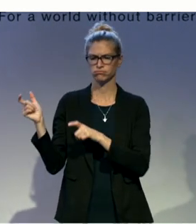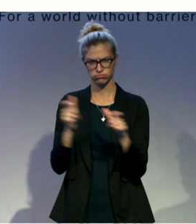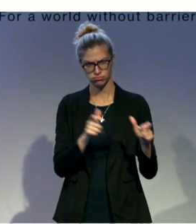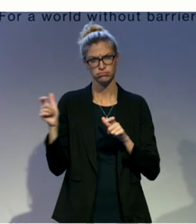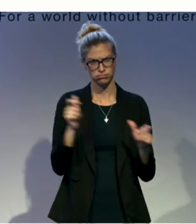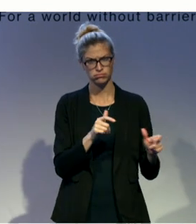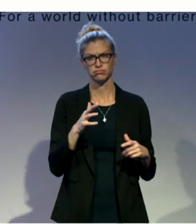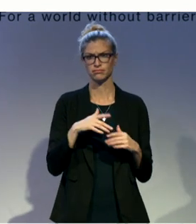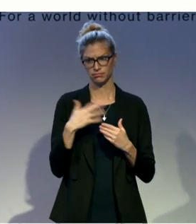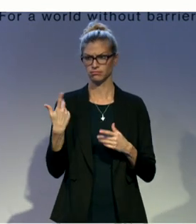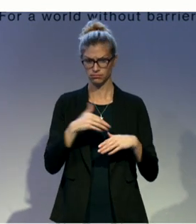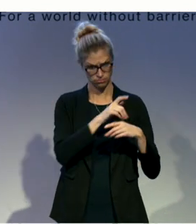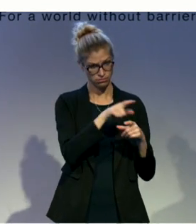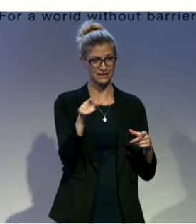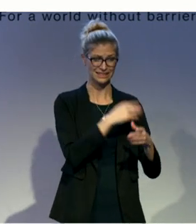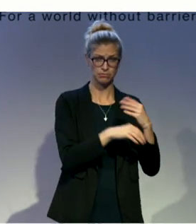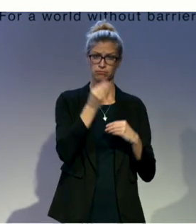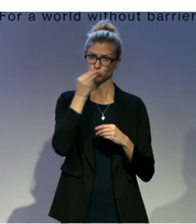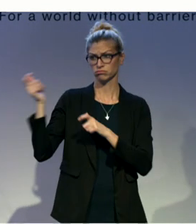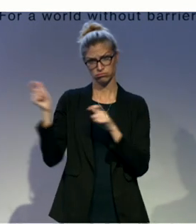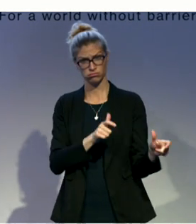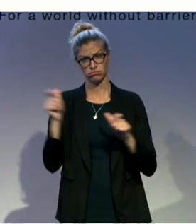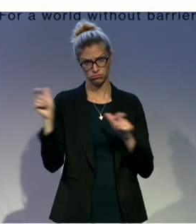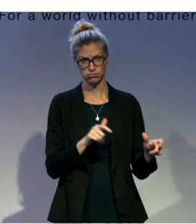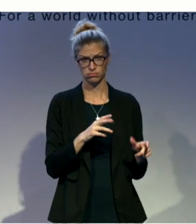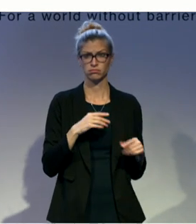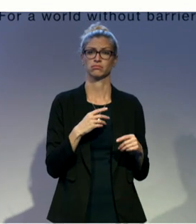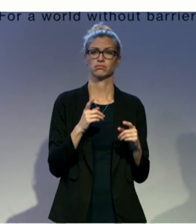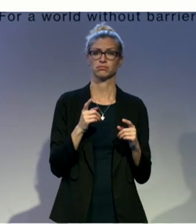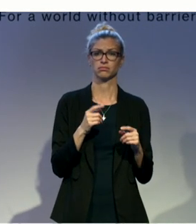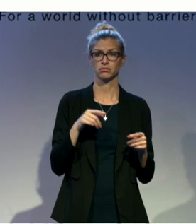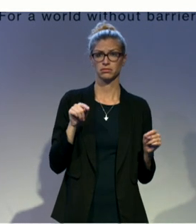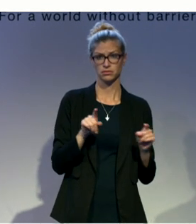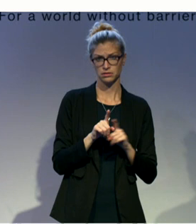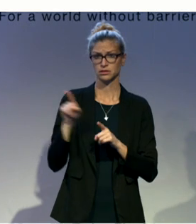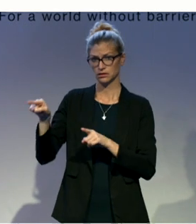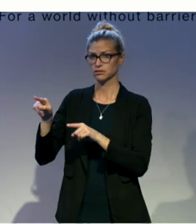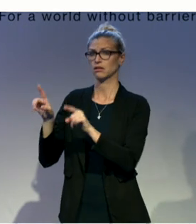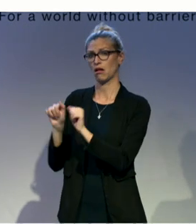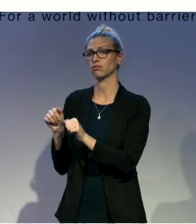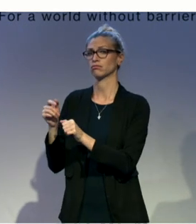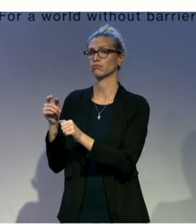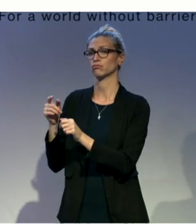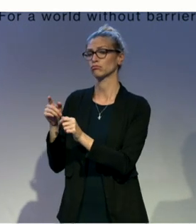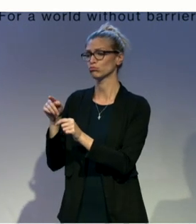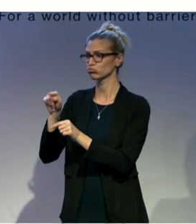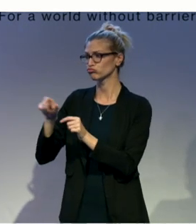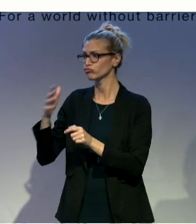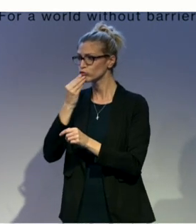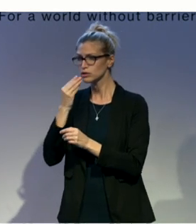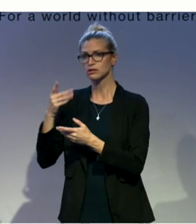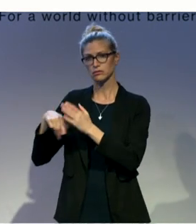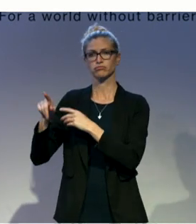well. They can get healthcare, free time, activity, therapies. We have a little